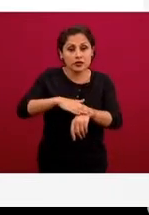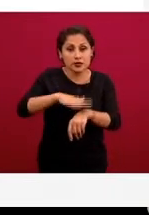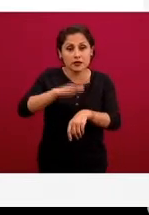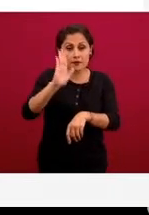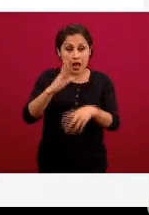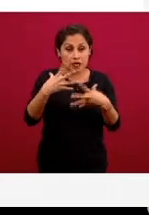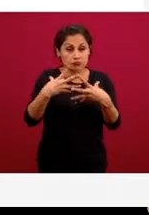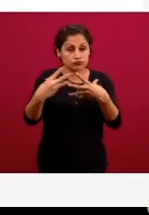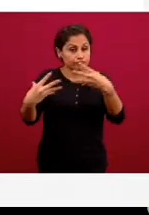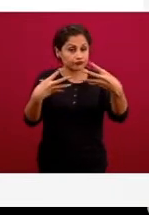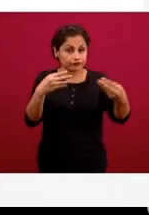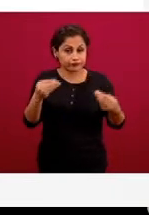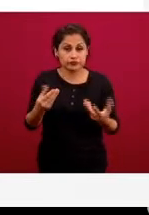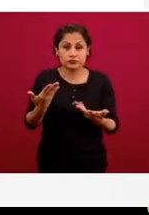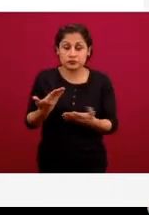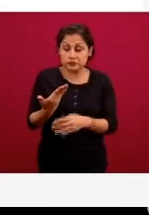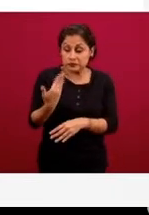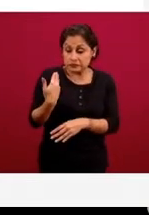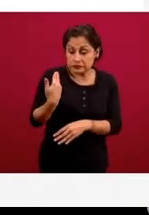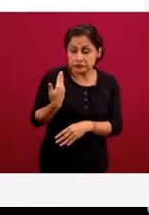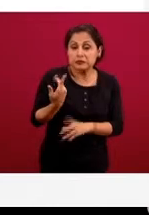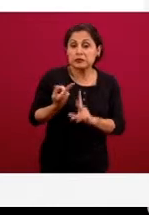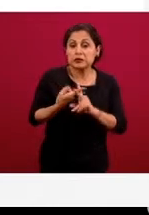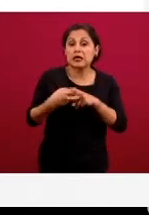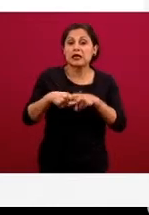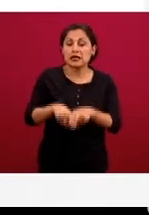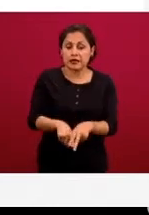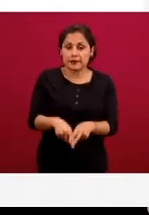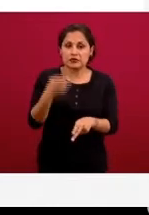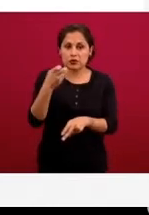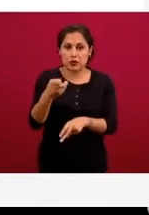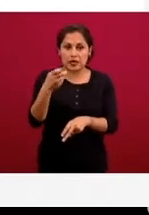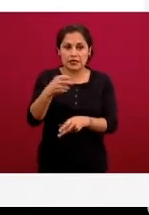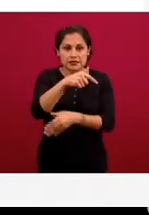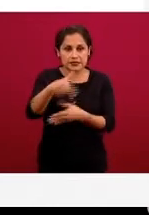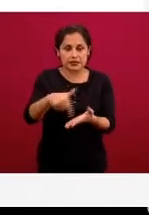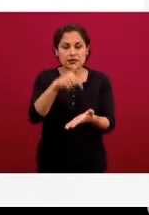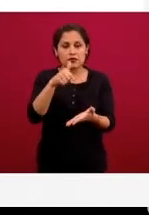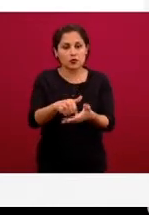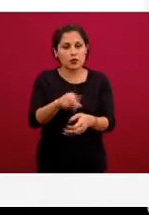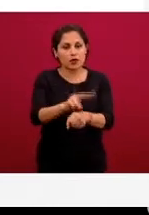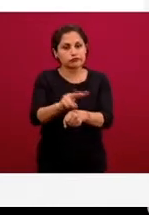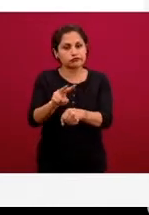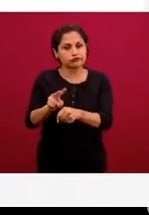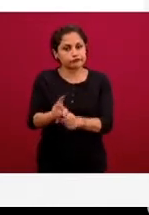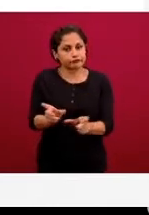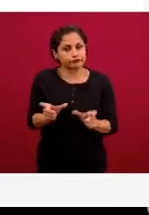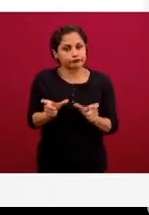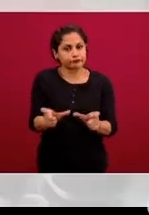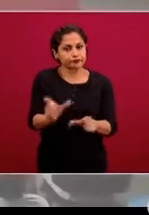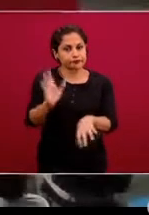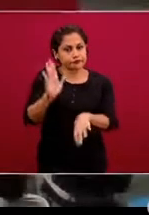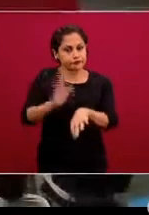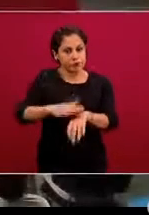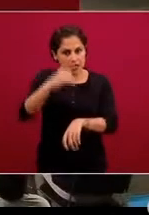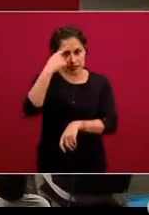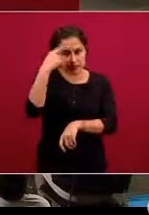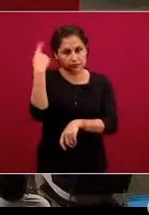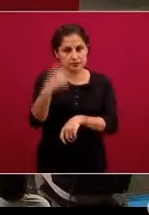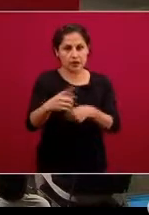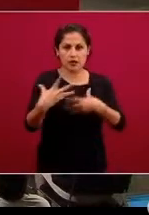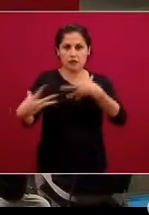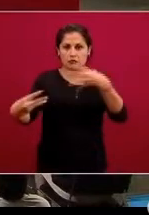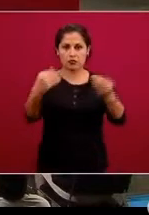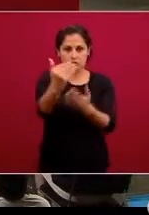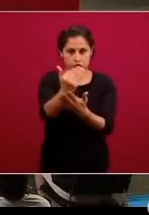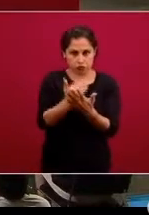We can also see that there is a risk that transmission will continue, that it will disperse into other entities